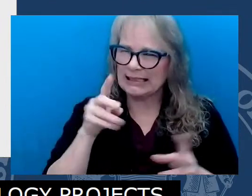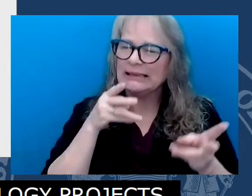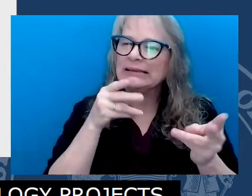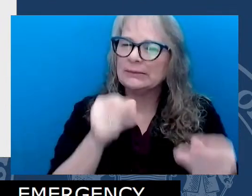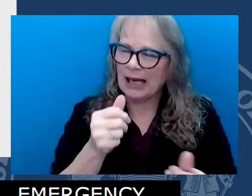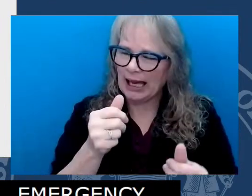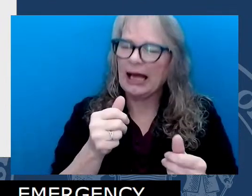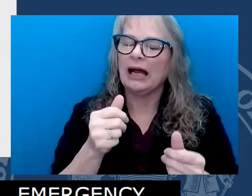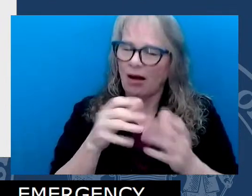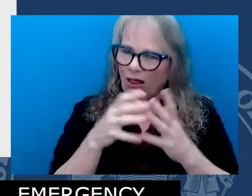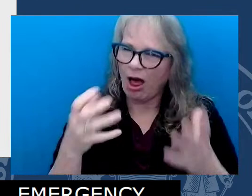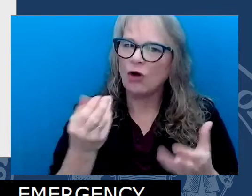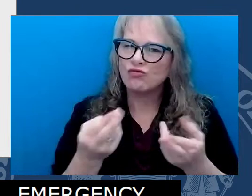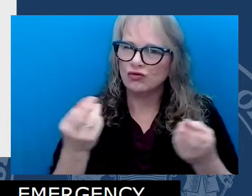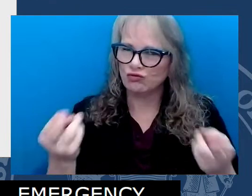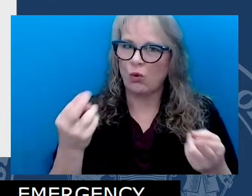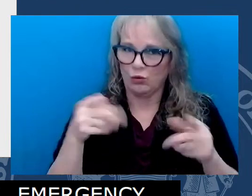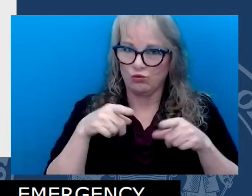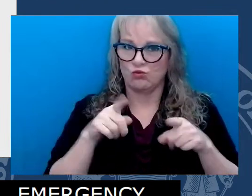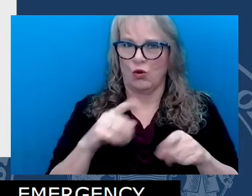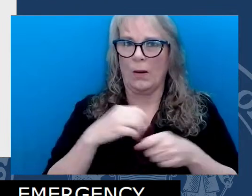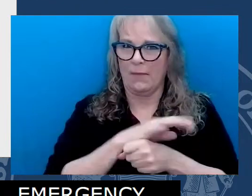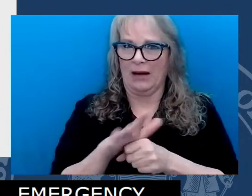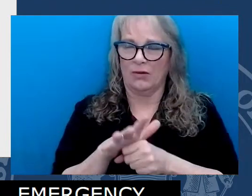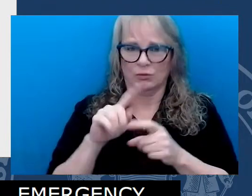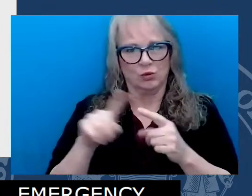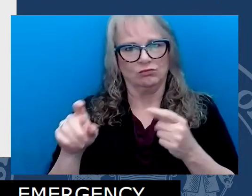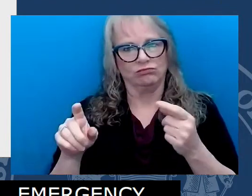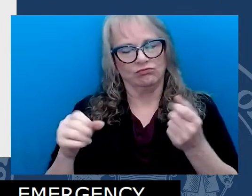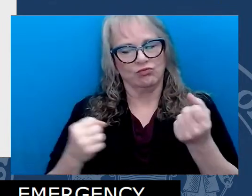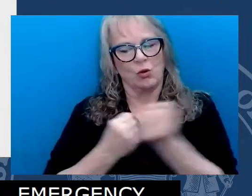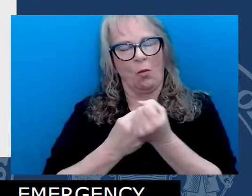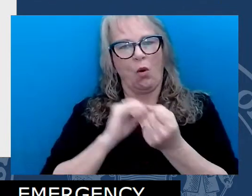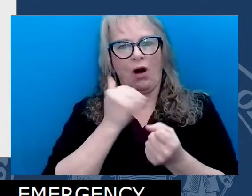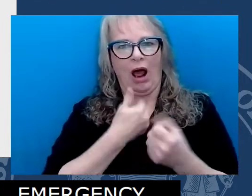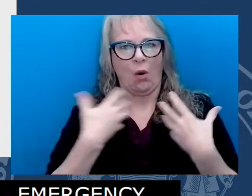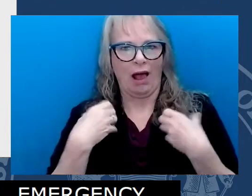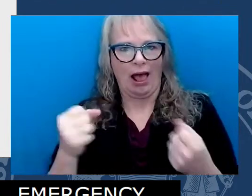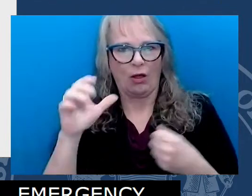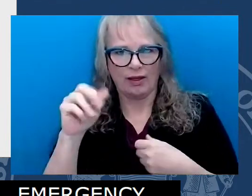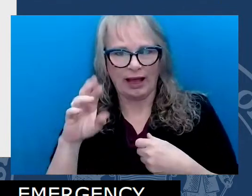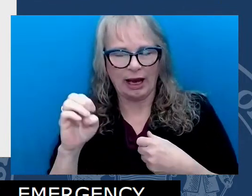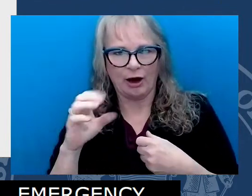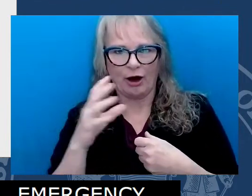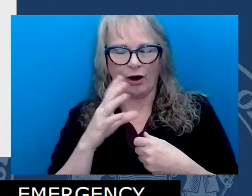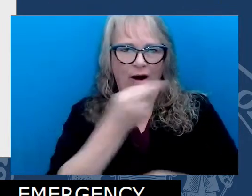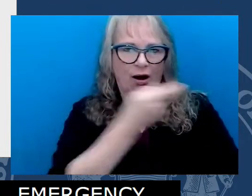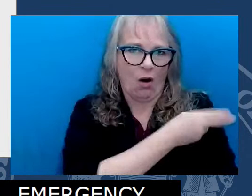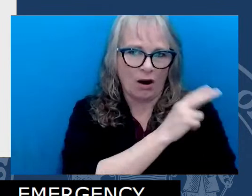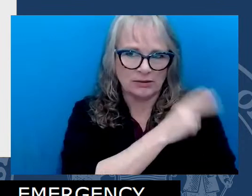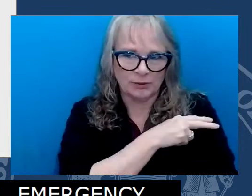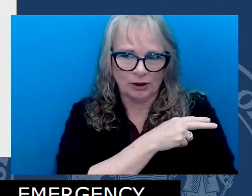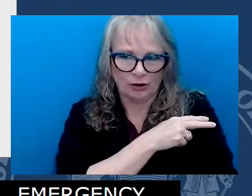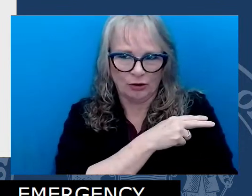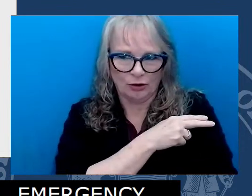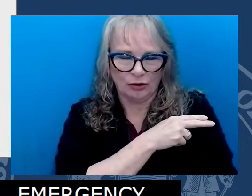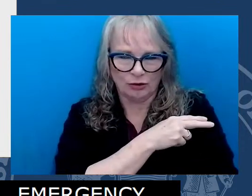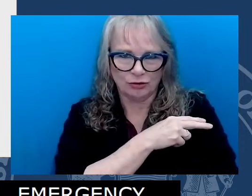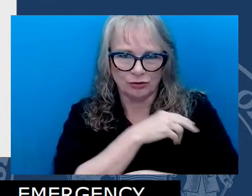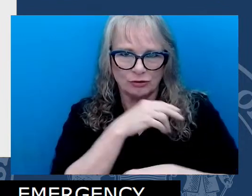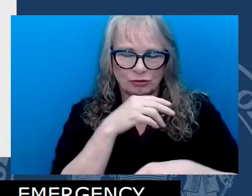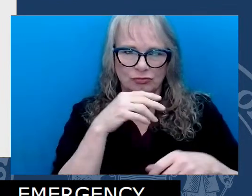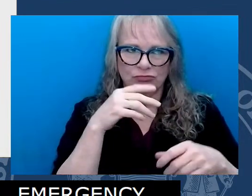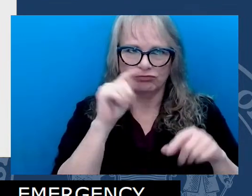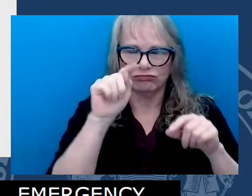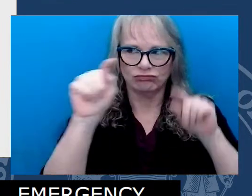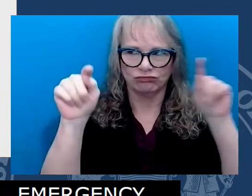pandemic to support our healthcare and housing, our hospitals and healthcare